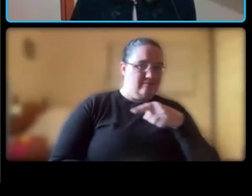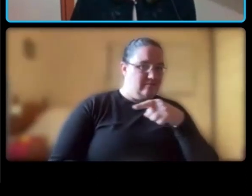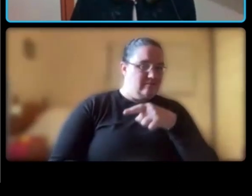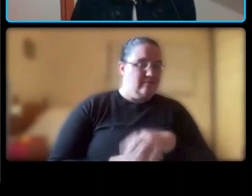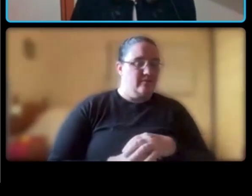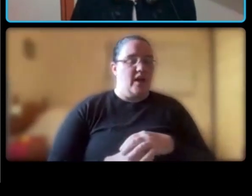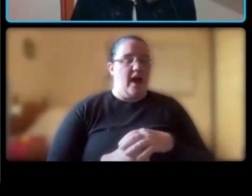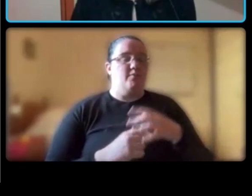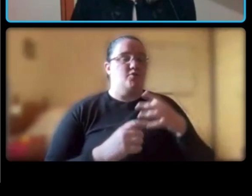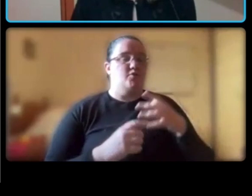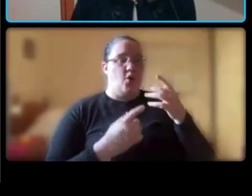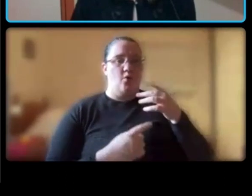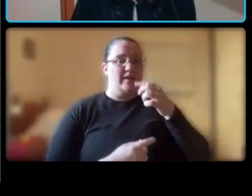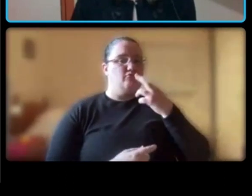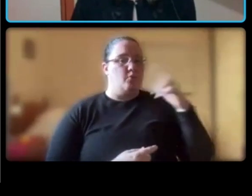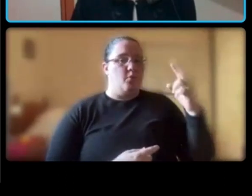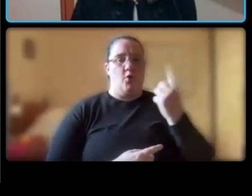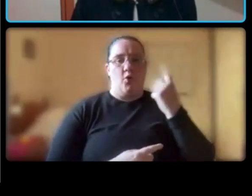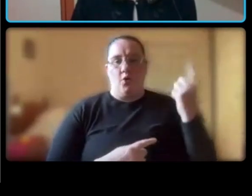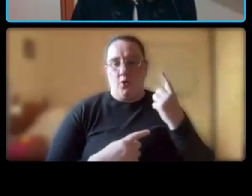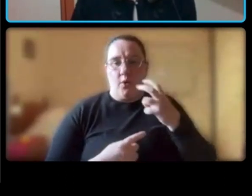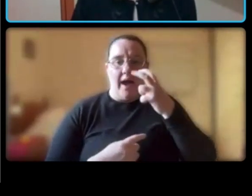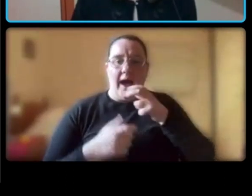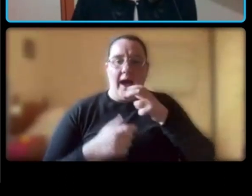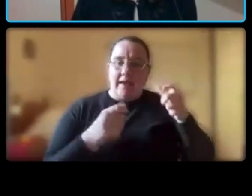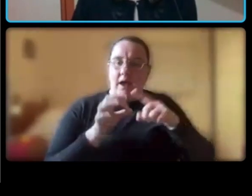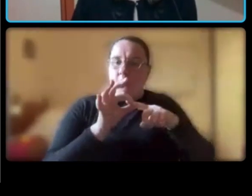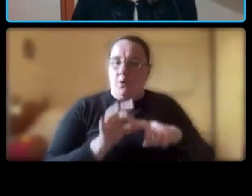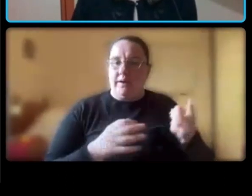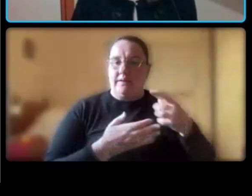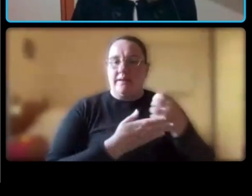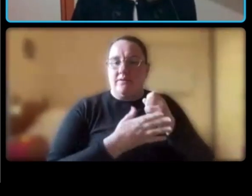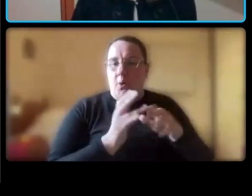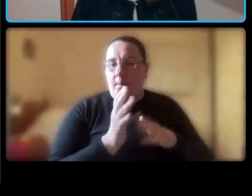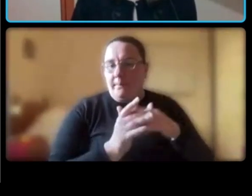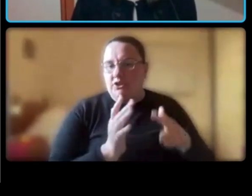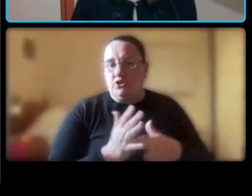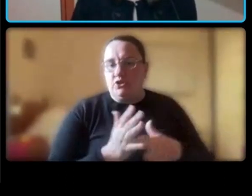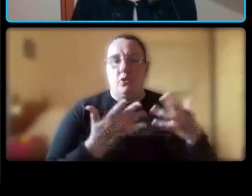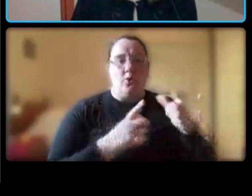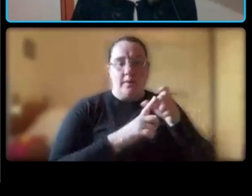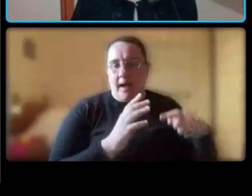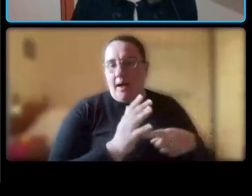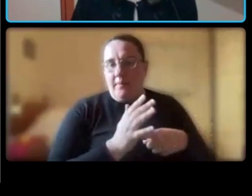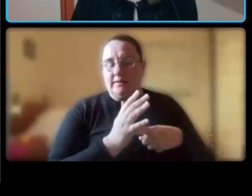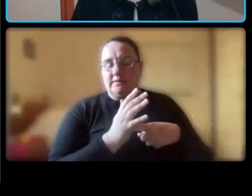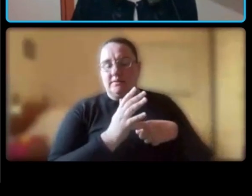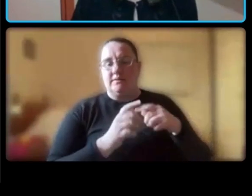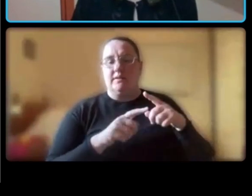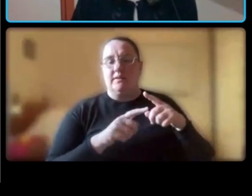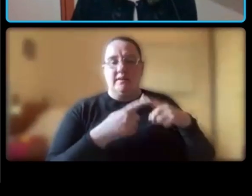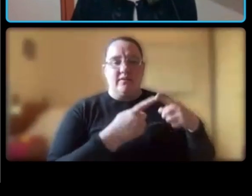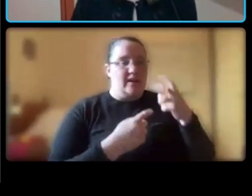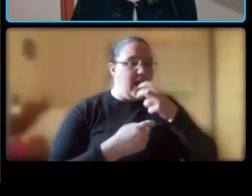Quality and Safety Commission or the department, workers of aged care providers and volunteers at aged care